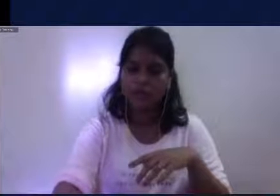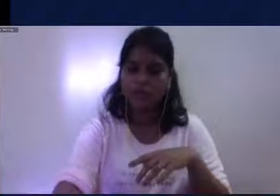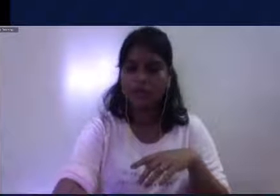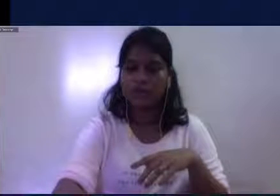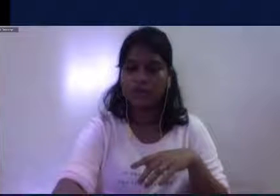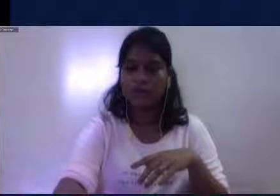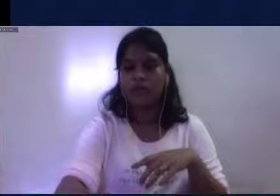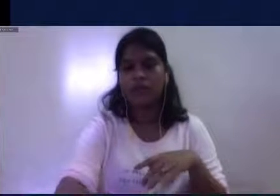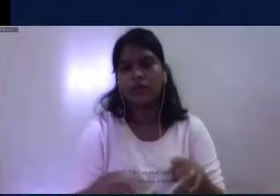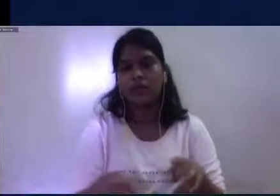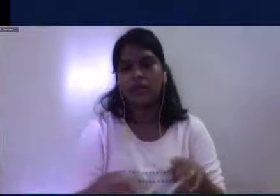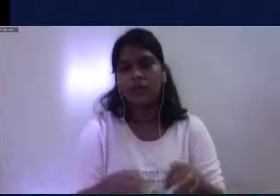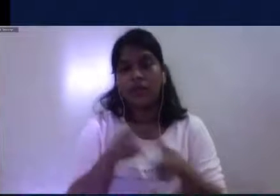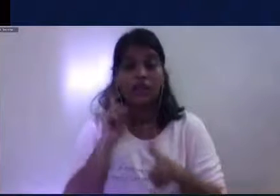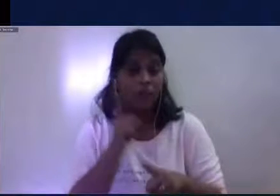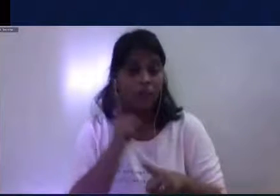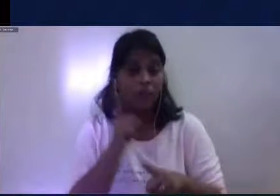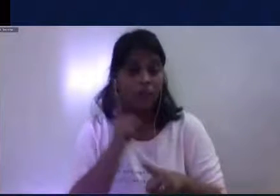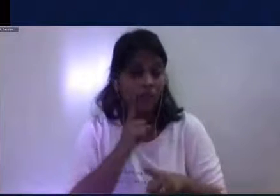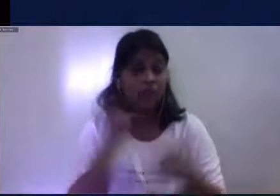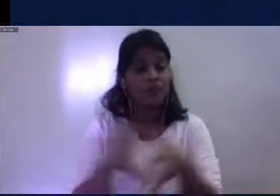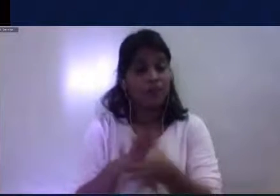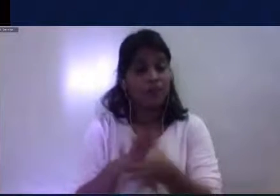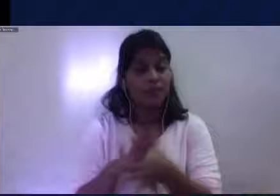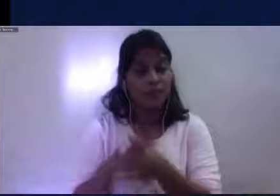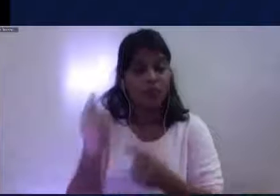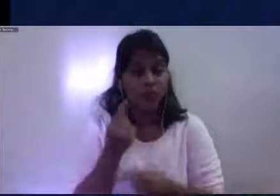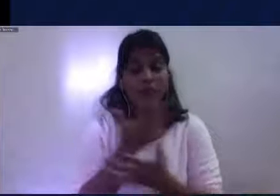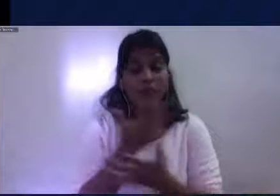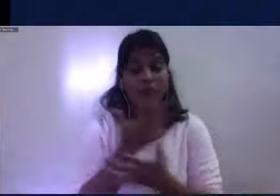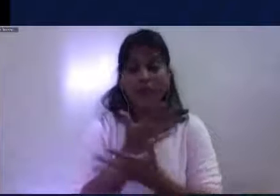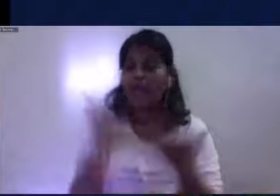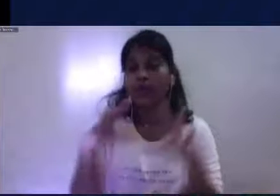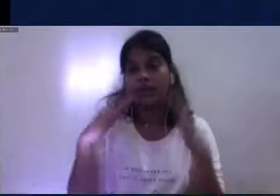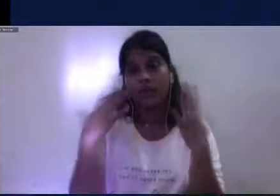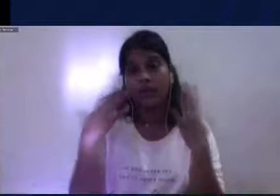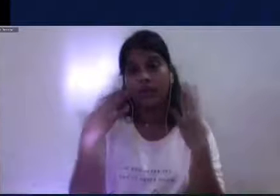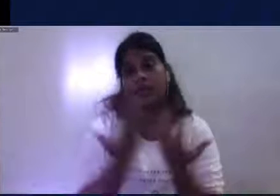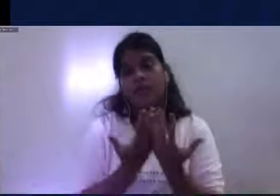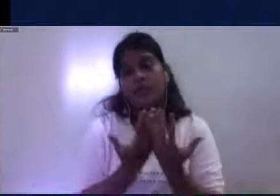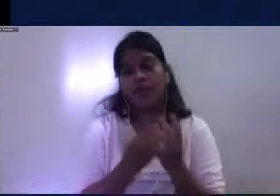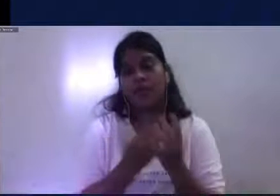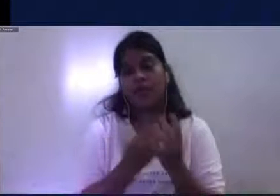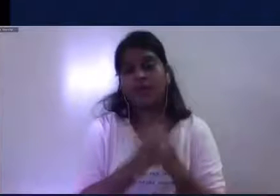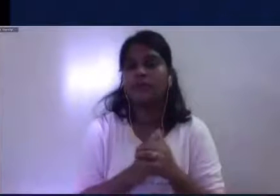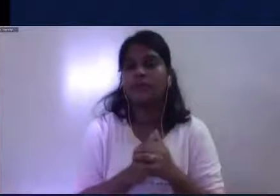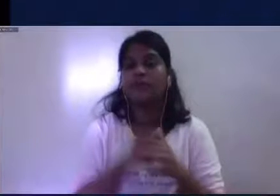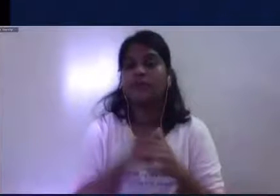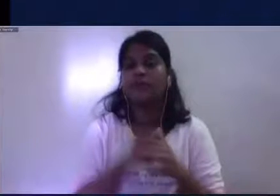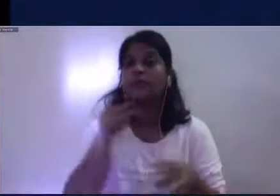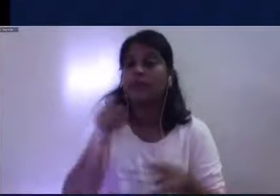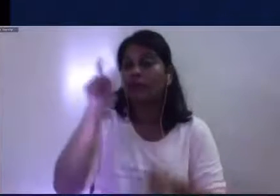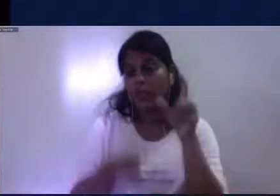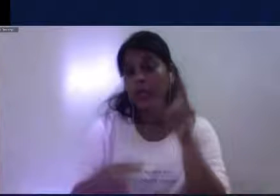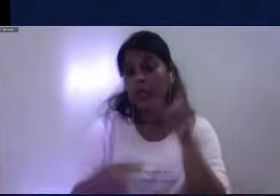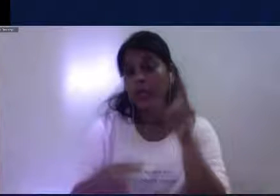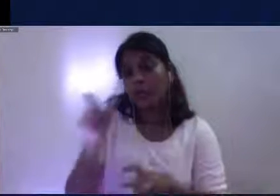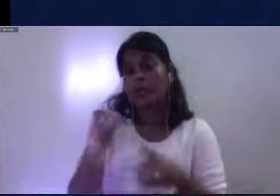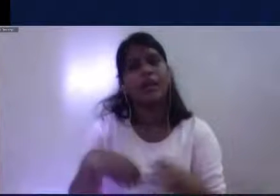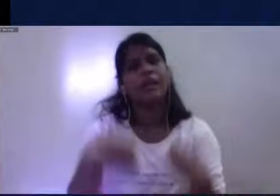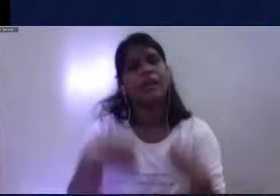friendly, speech and hearing impaired people anywhere in the world, which meant that these people gave